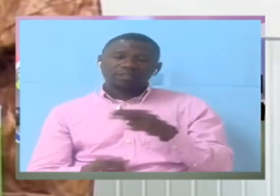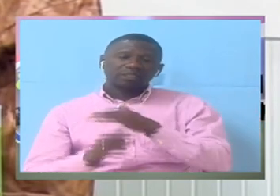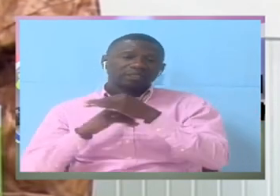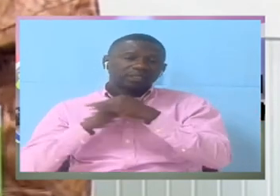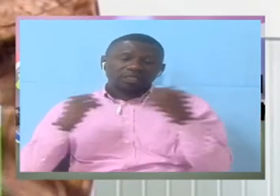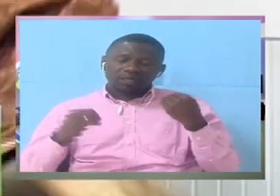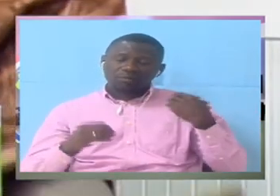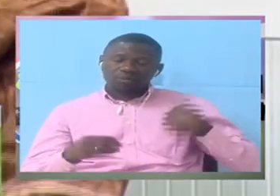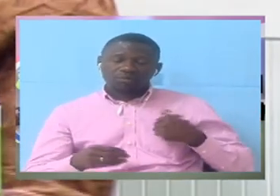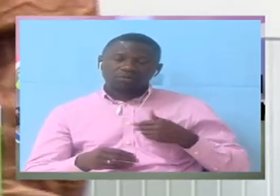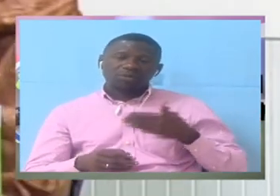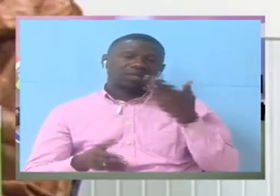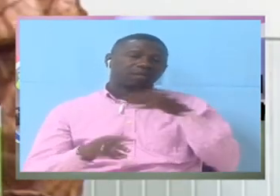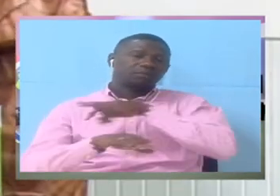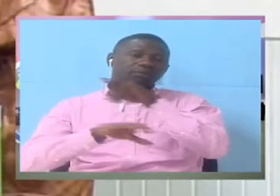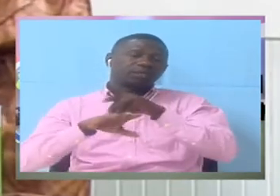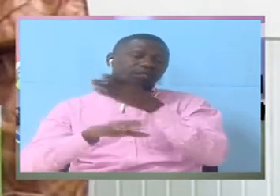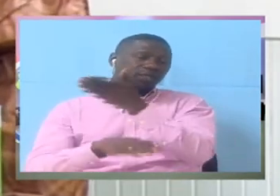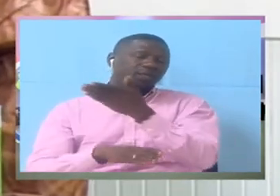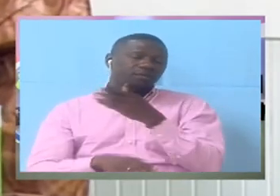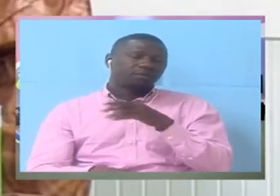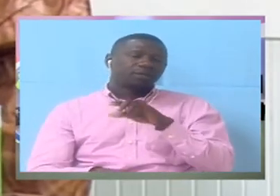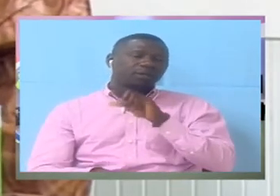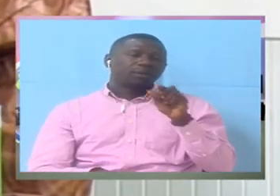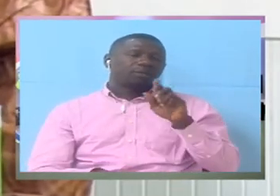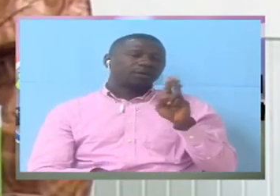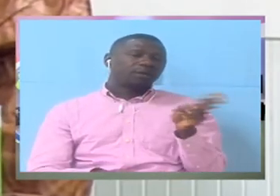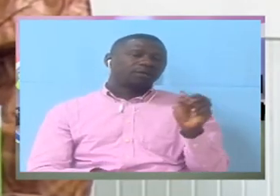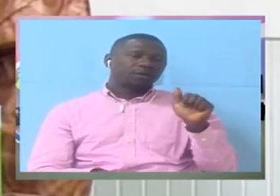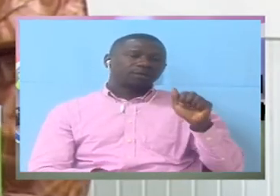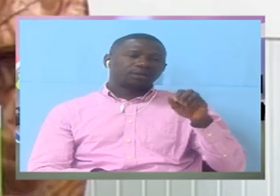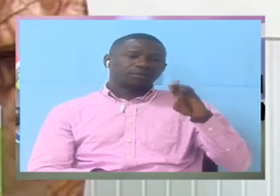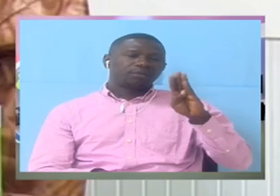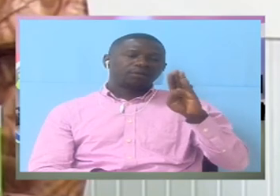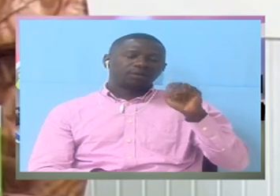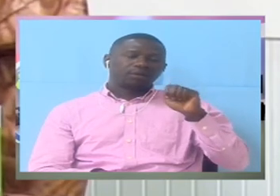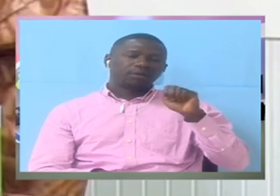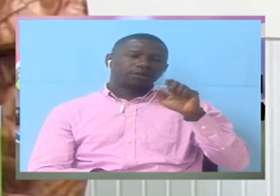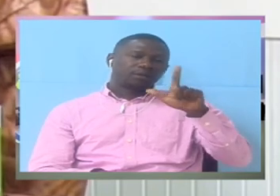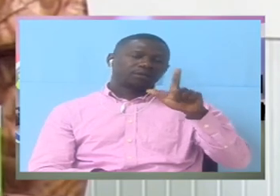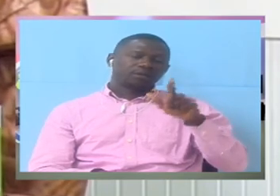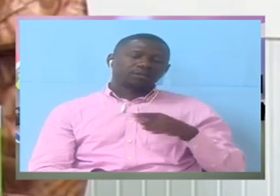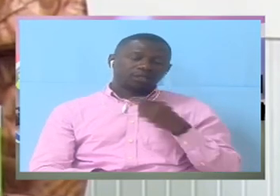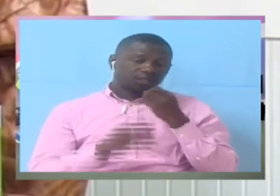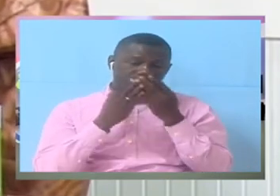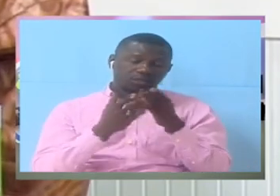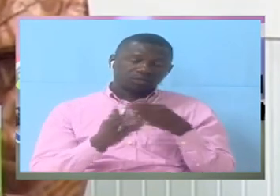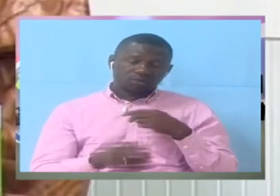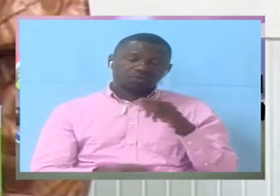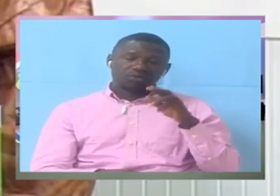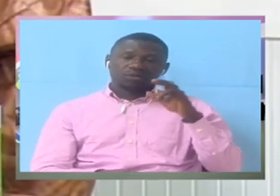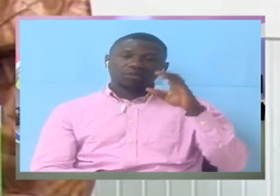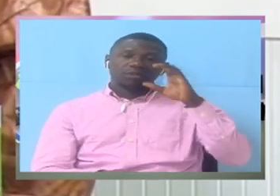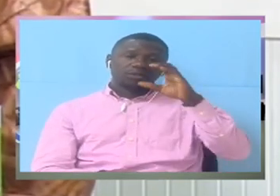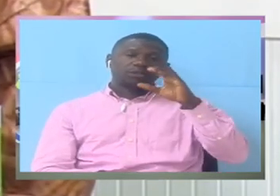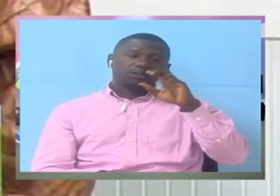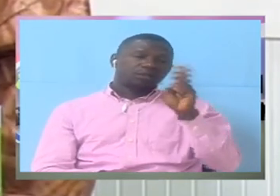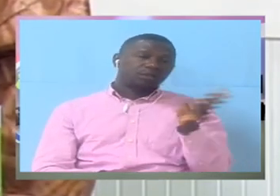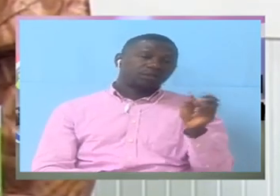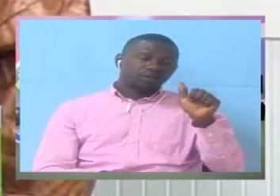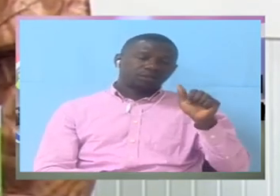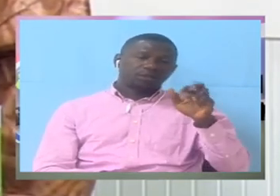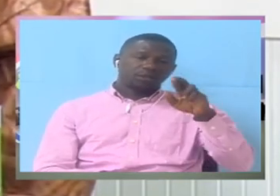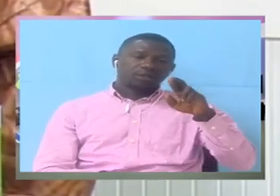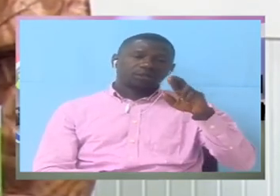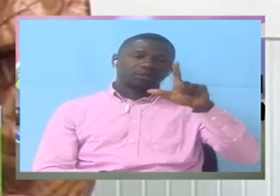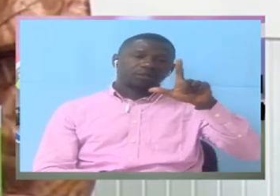Habel? Koko chasielolo. They said it was Charles Taylor. In 92 Keloma. This is what triggered